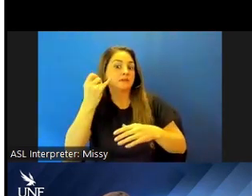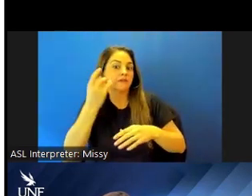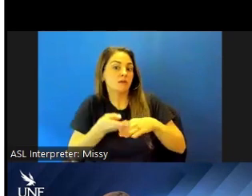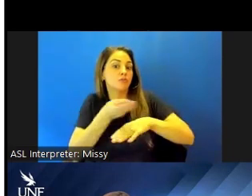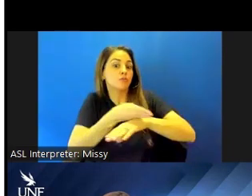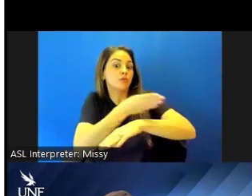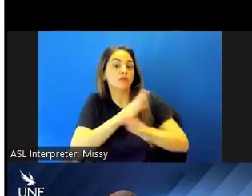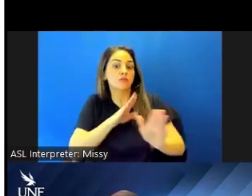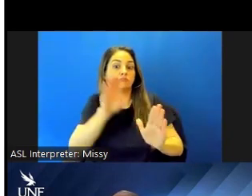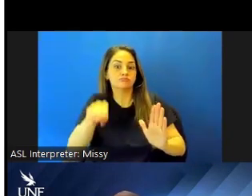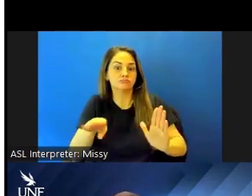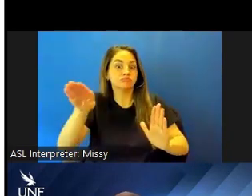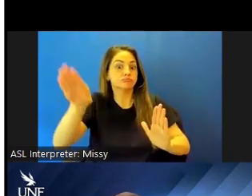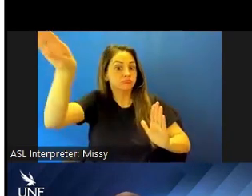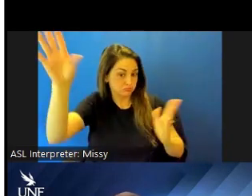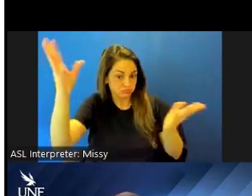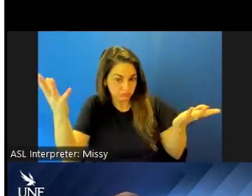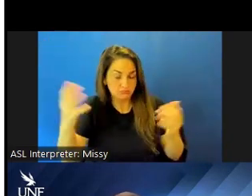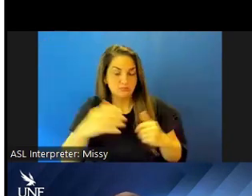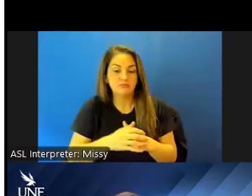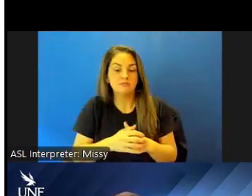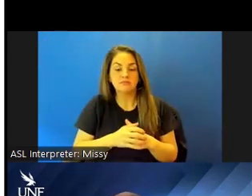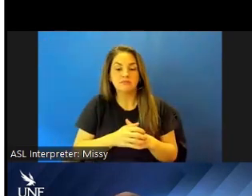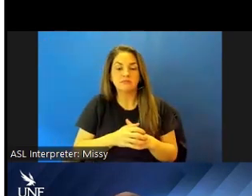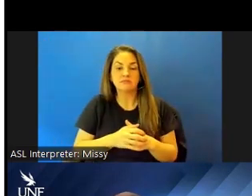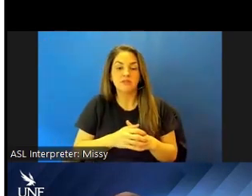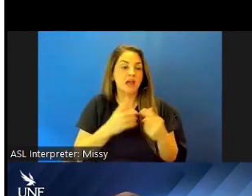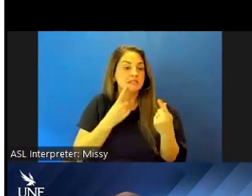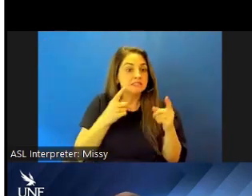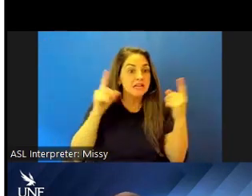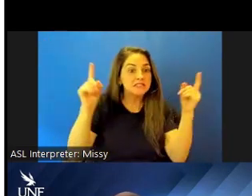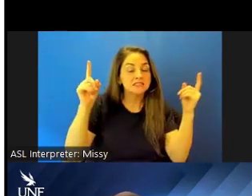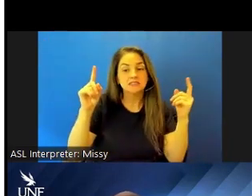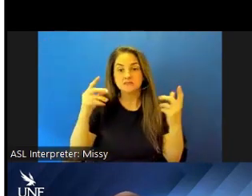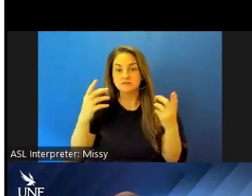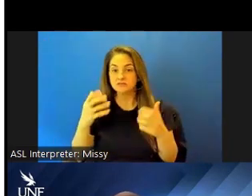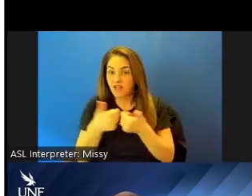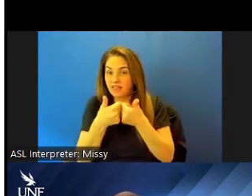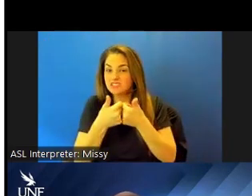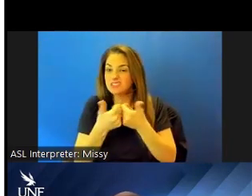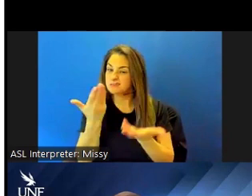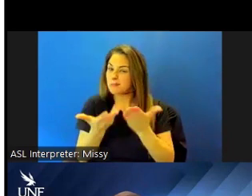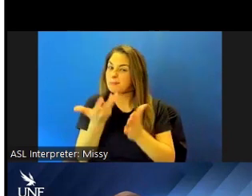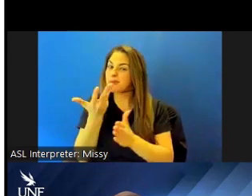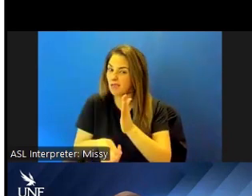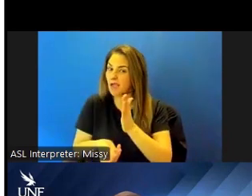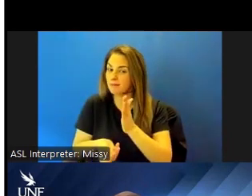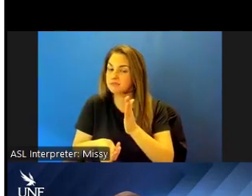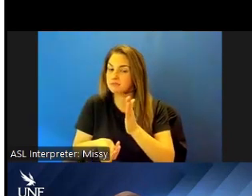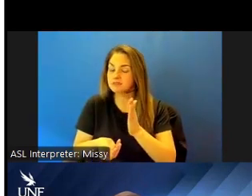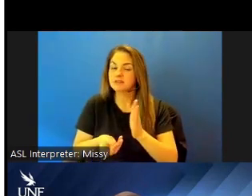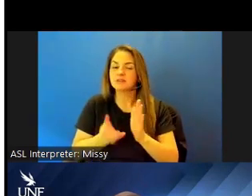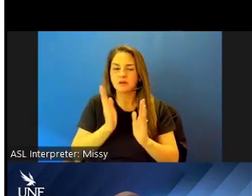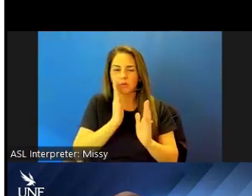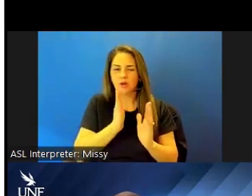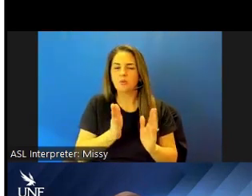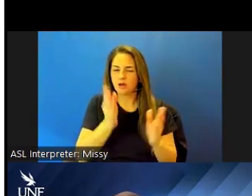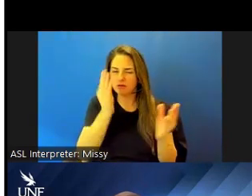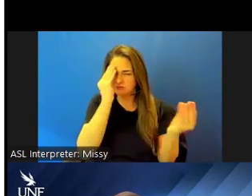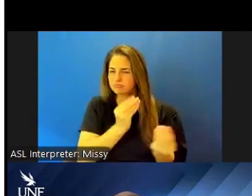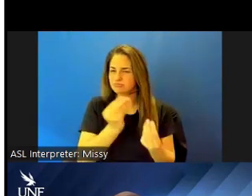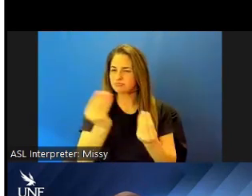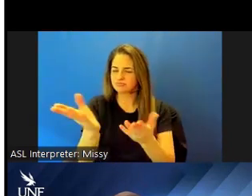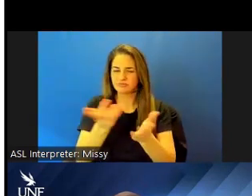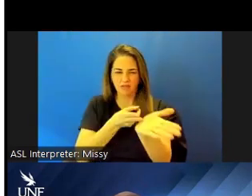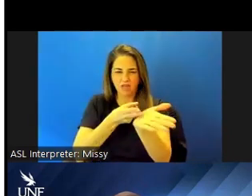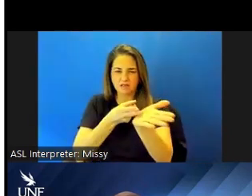Our efforts and successes and challenges or gaps as well will be communicated upward and outward